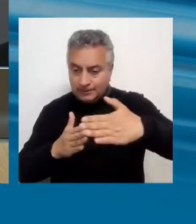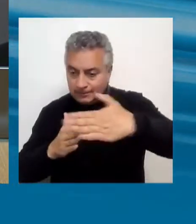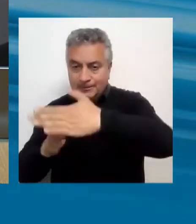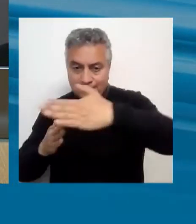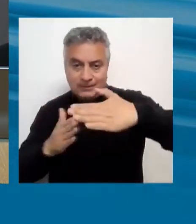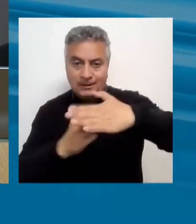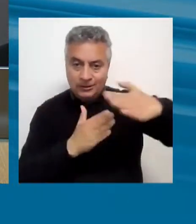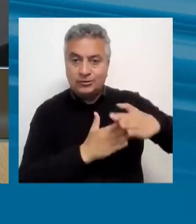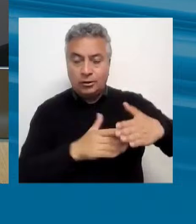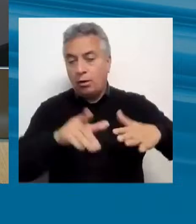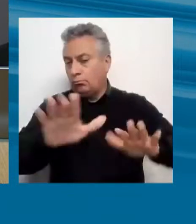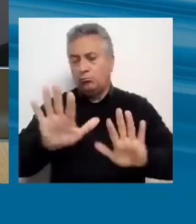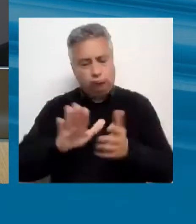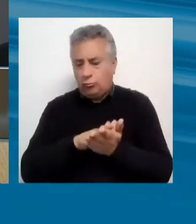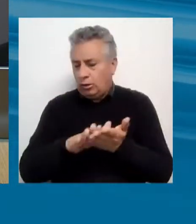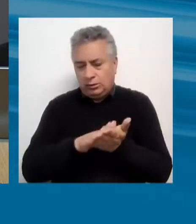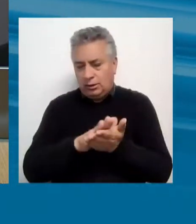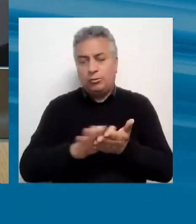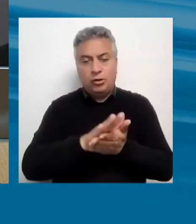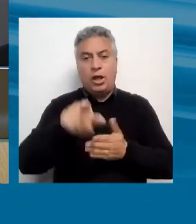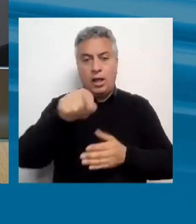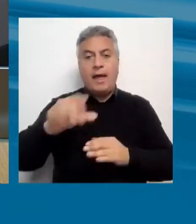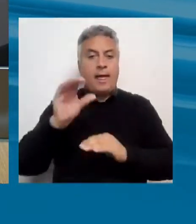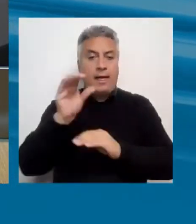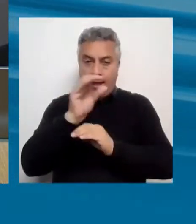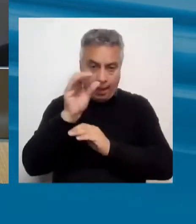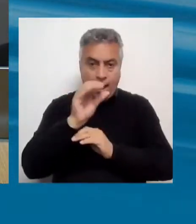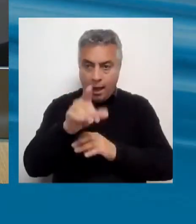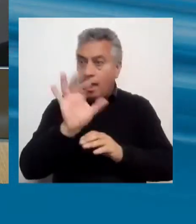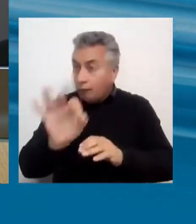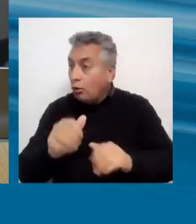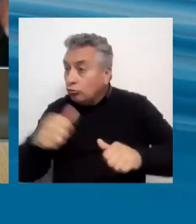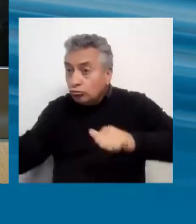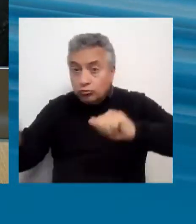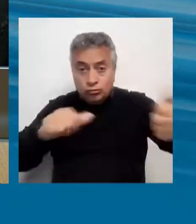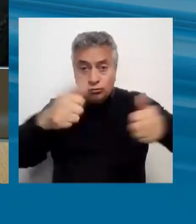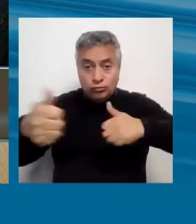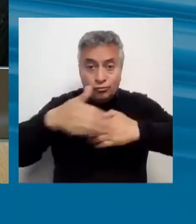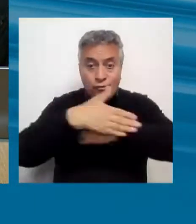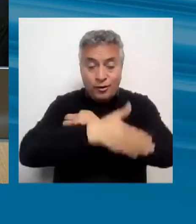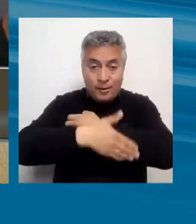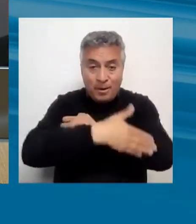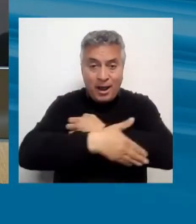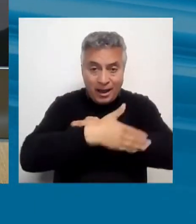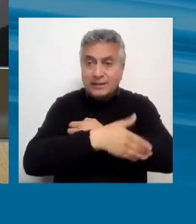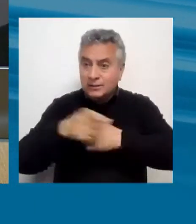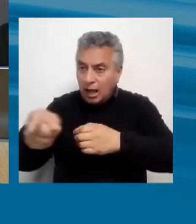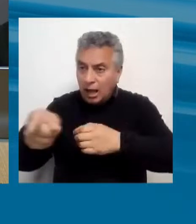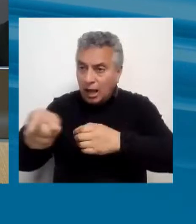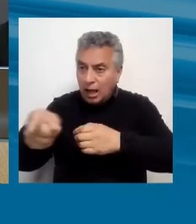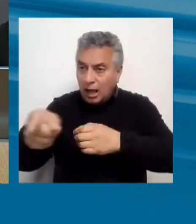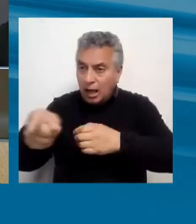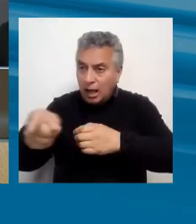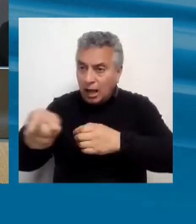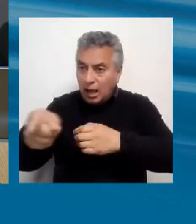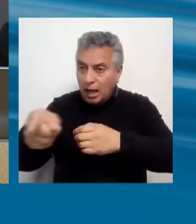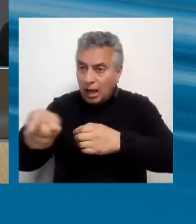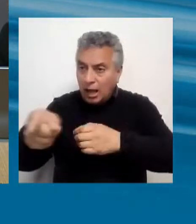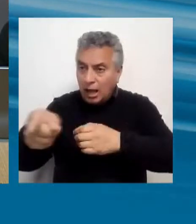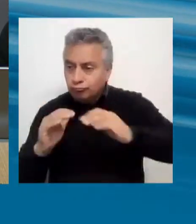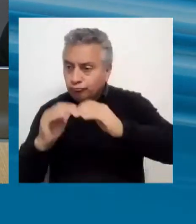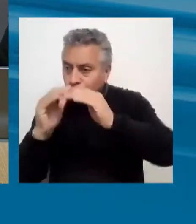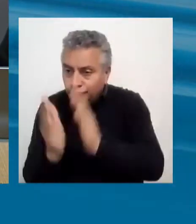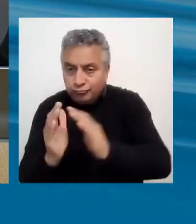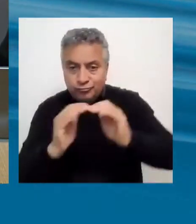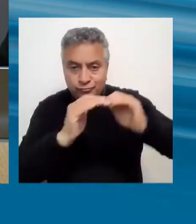and many other countries, created institutions that reflect the institutions that are in existence